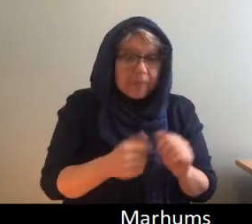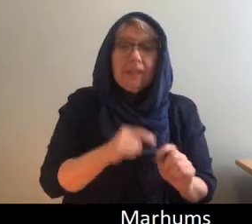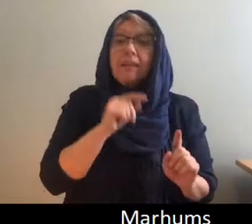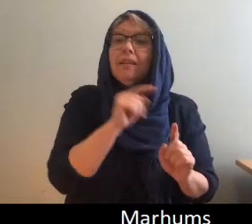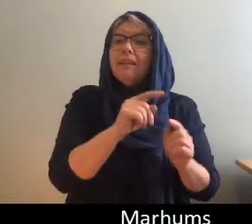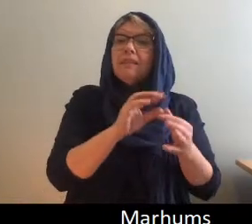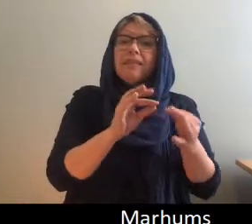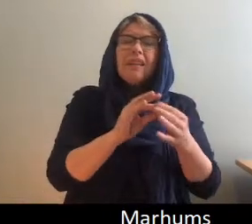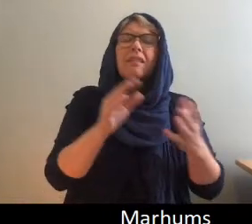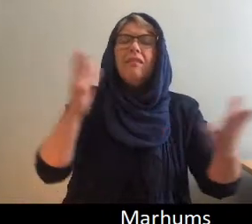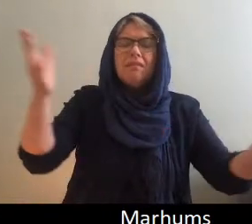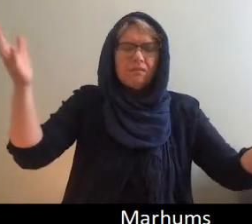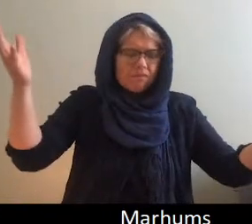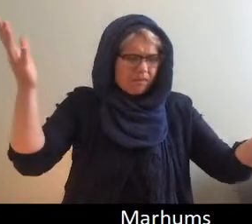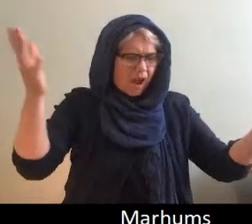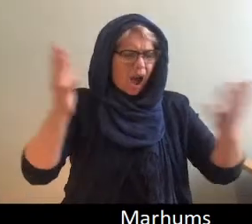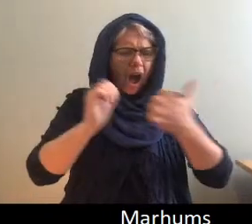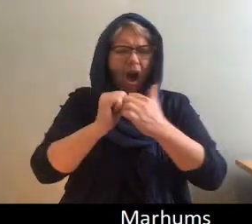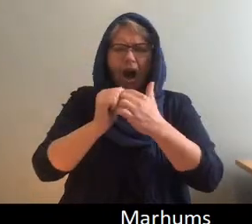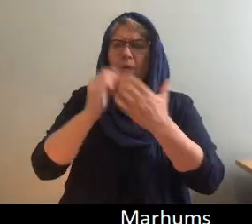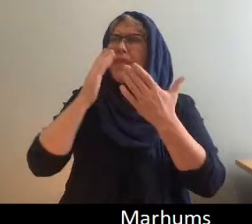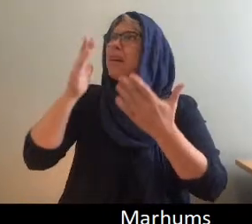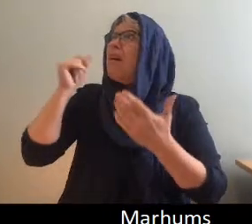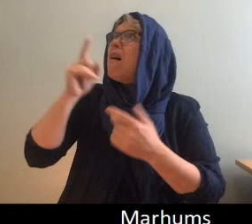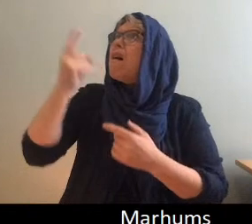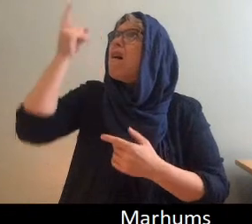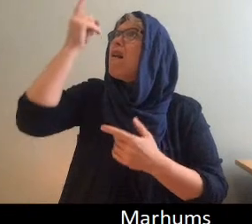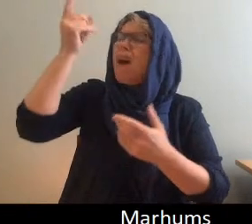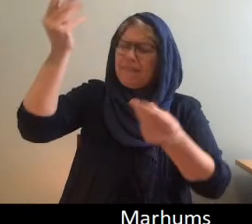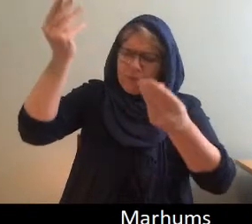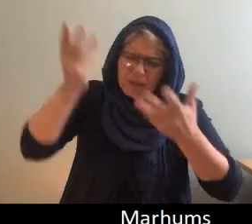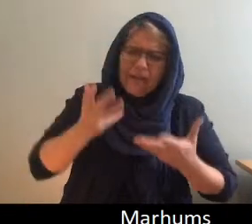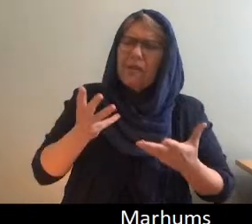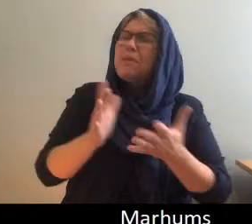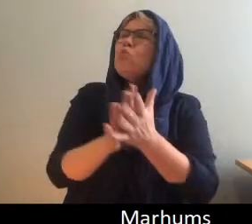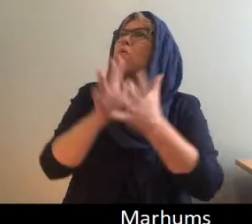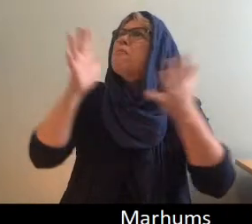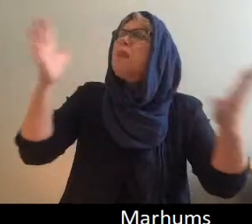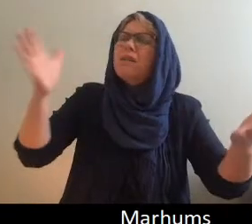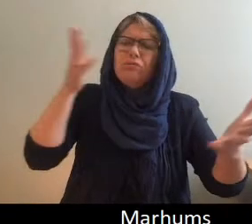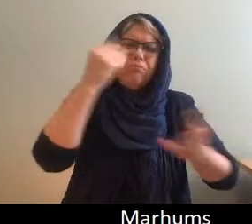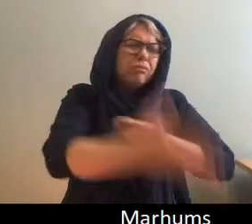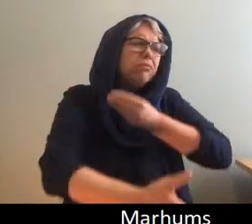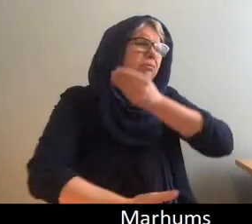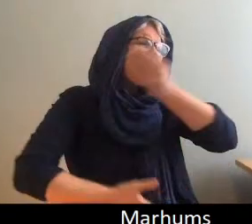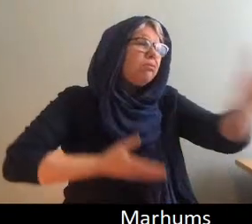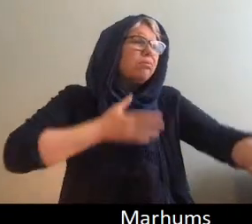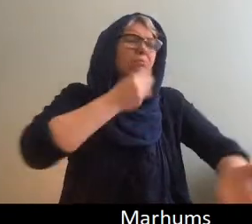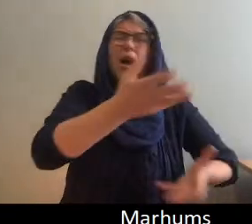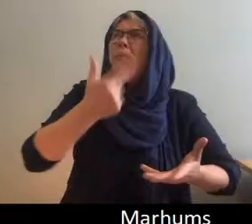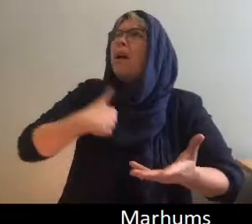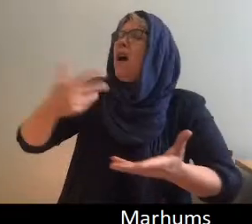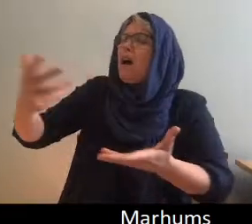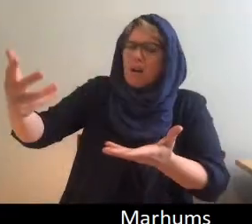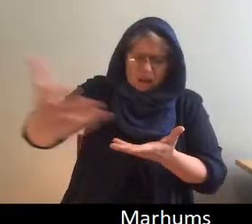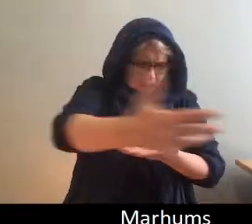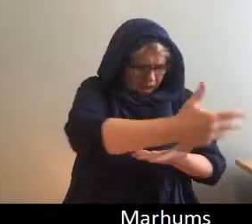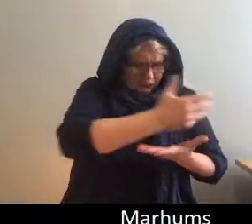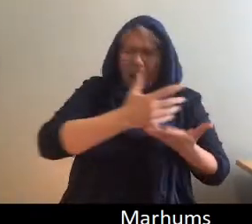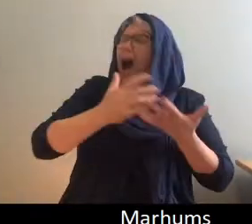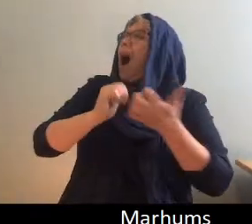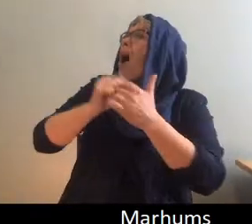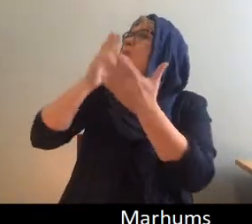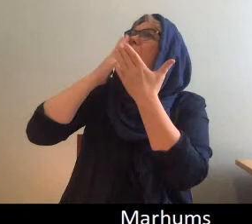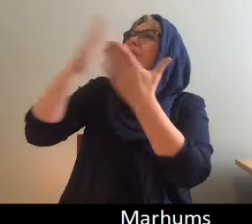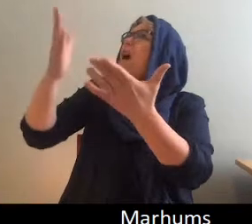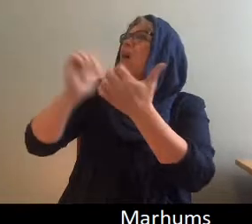itself is a form of expression of gratitude. When you say to Allah, Ya Allah, I don't know how to thank you. Thank you, Ya Allah. I don't know how to express that